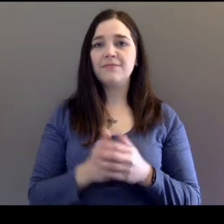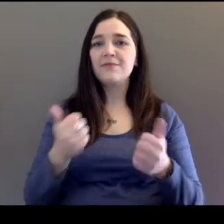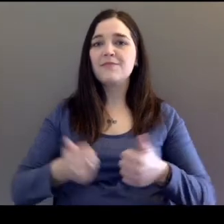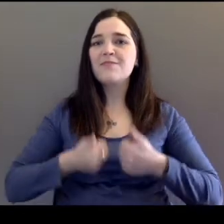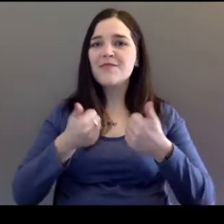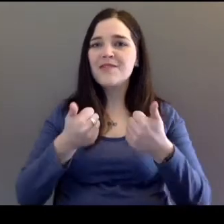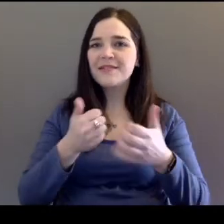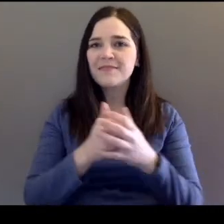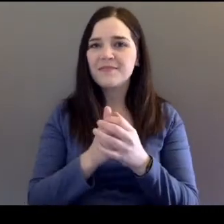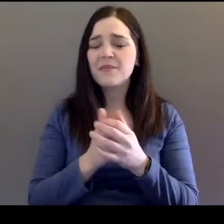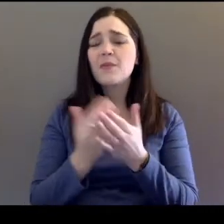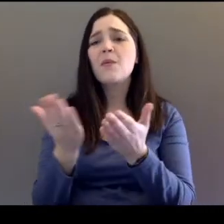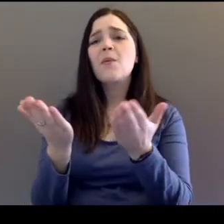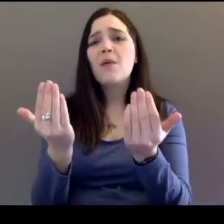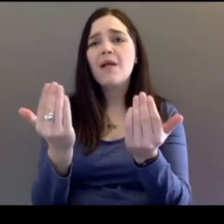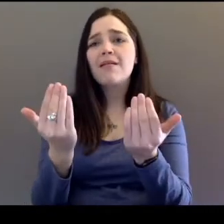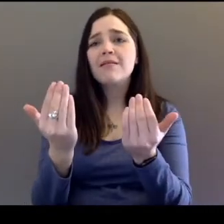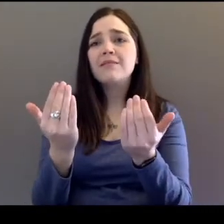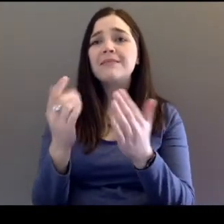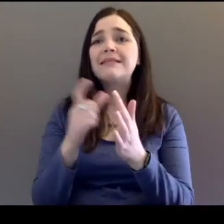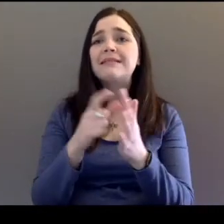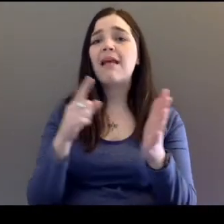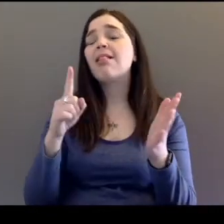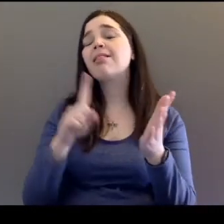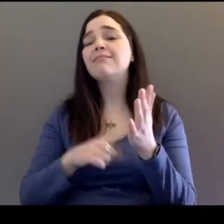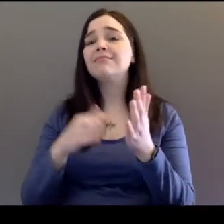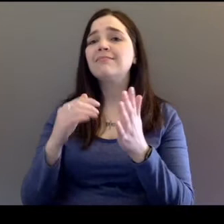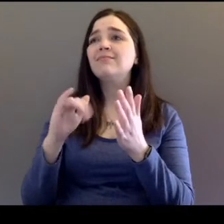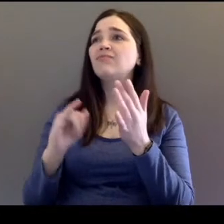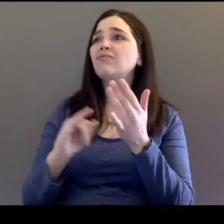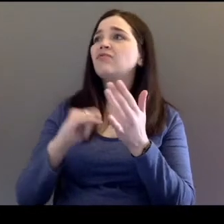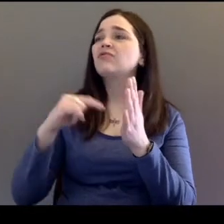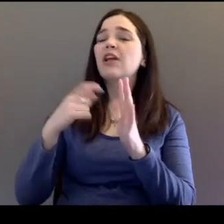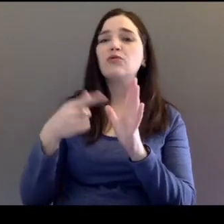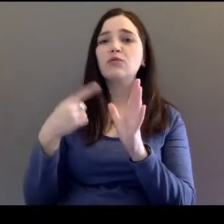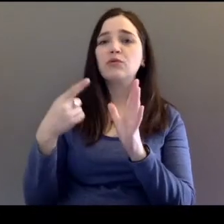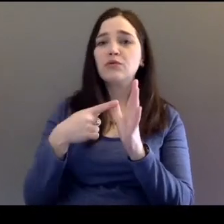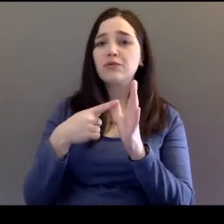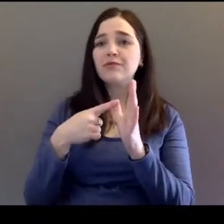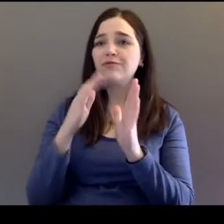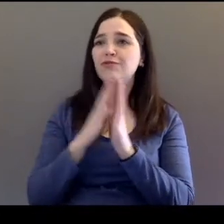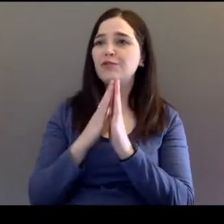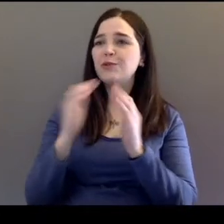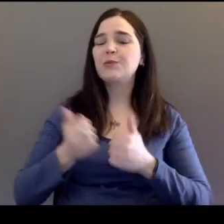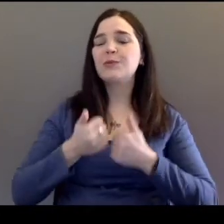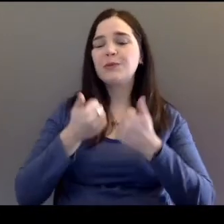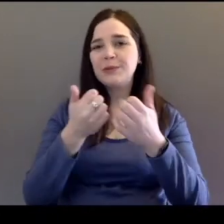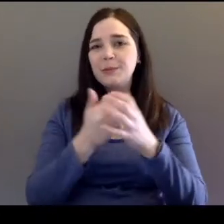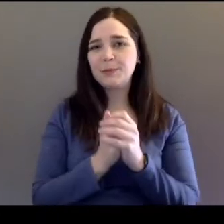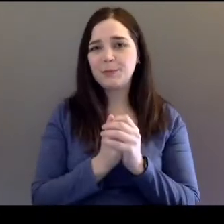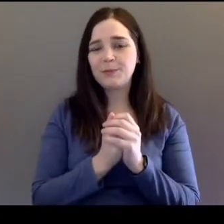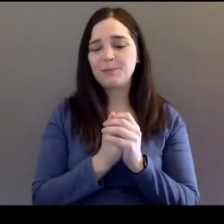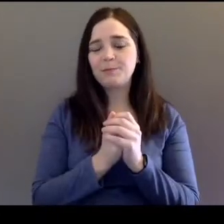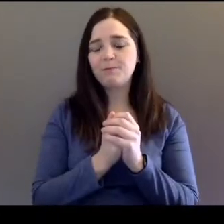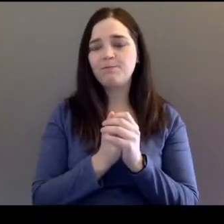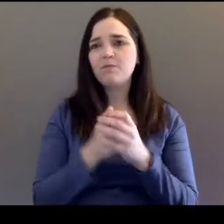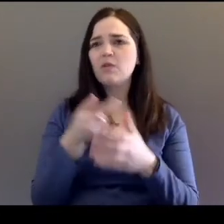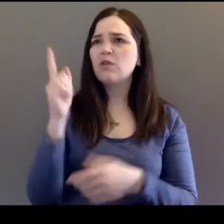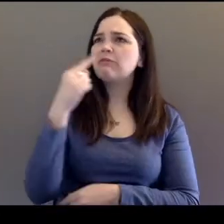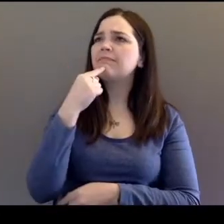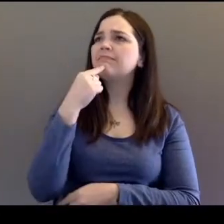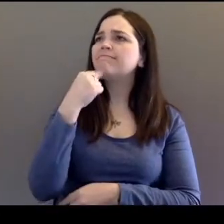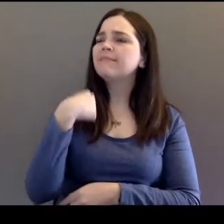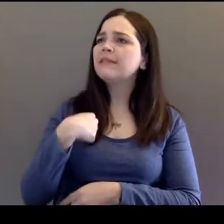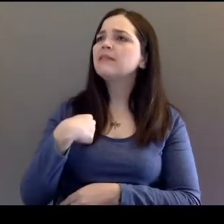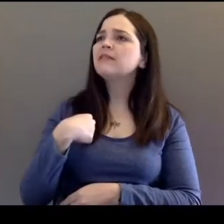Good morning and welcome to DL St Andrew's Parish Church this morning. The Lord says that where